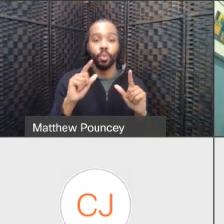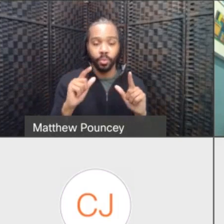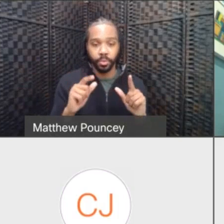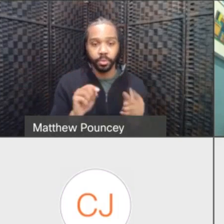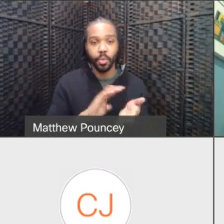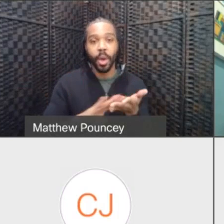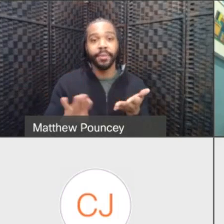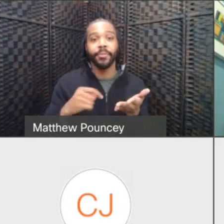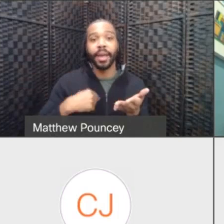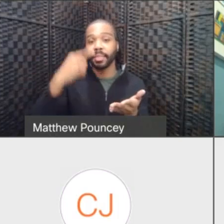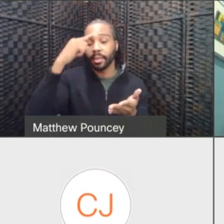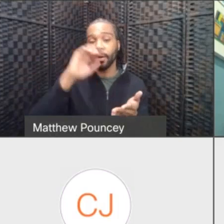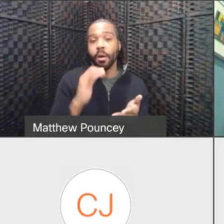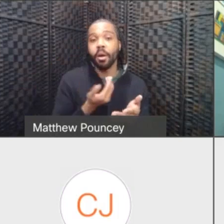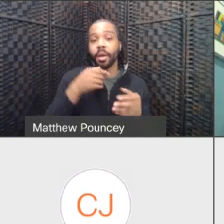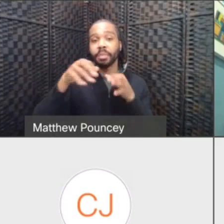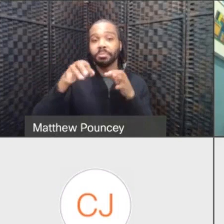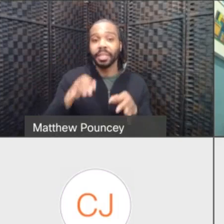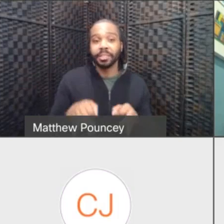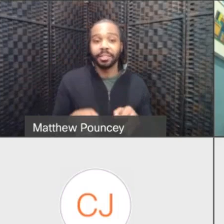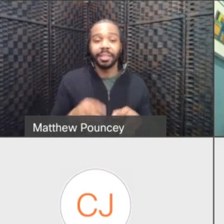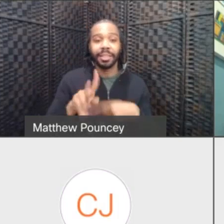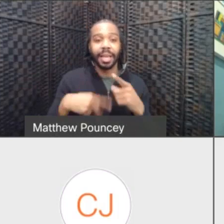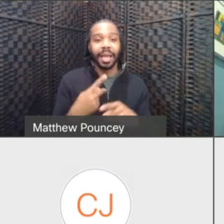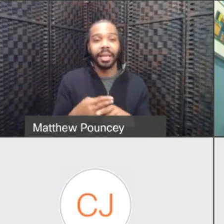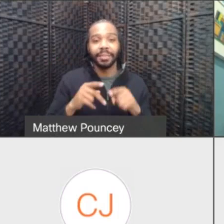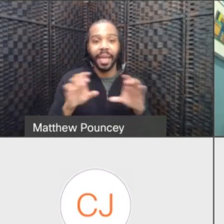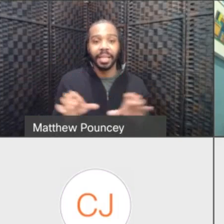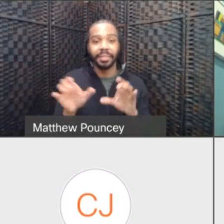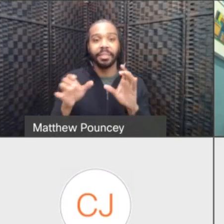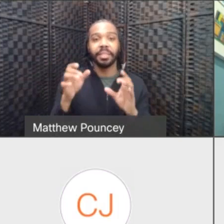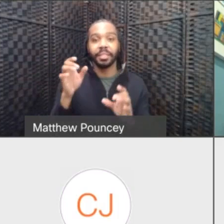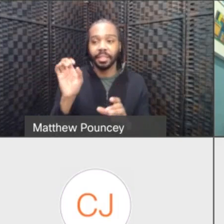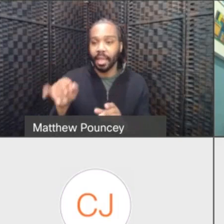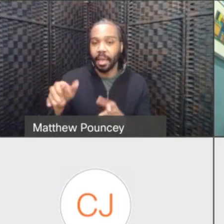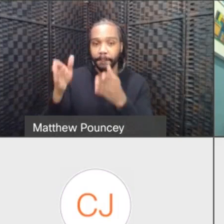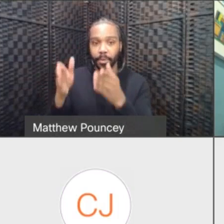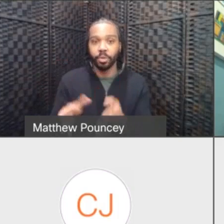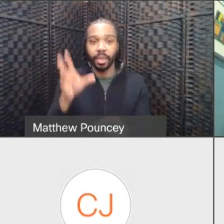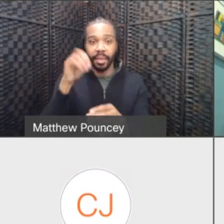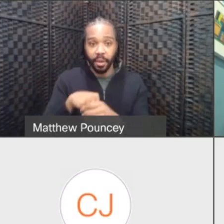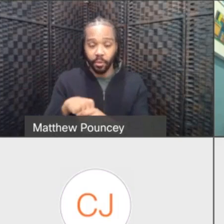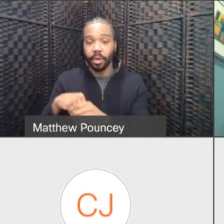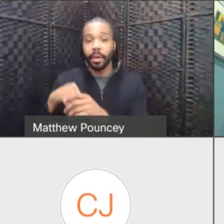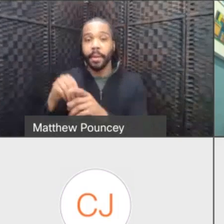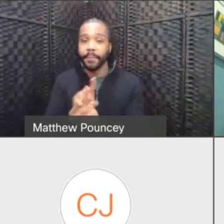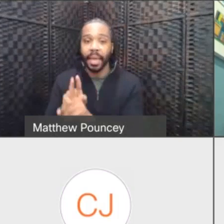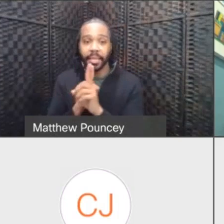is that the kinds of activities that one engages in as part of companion service, and